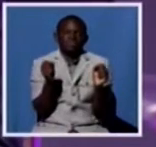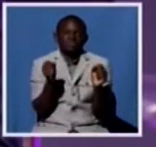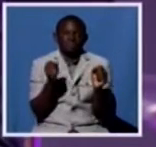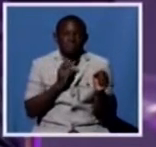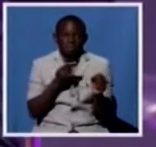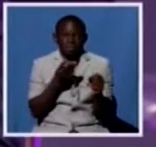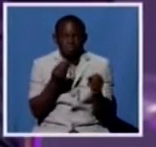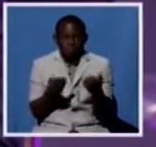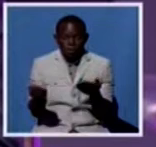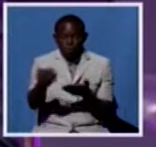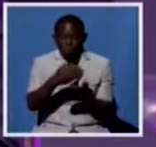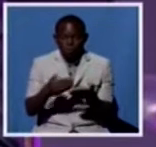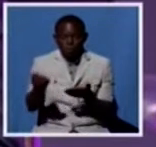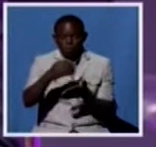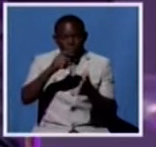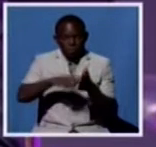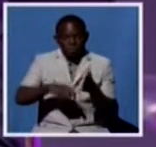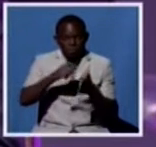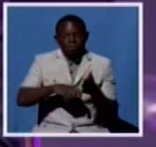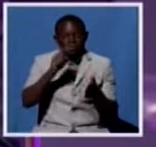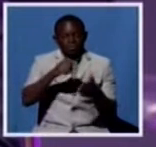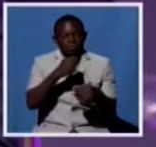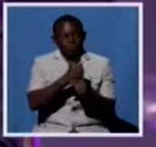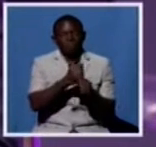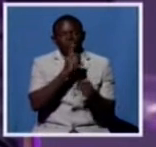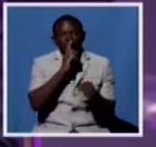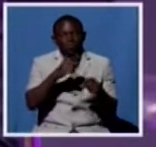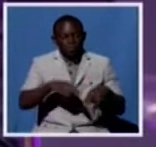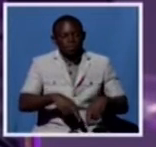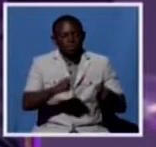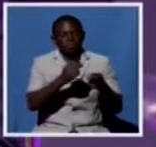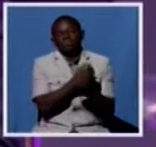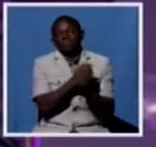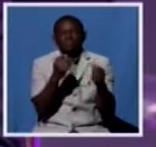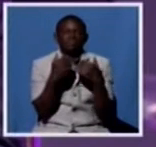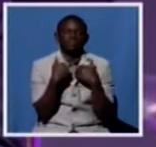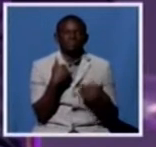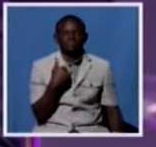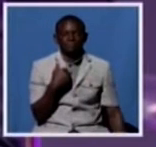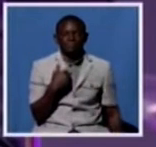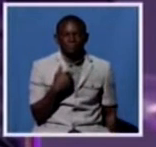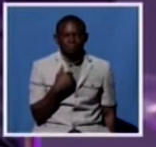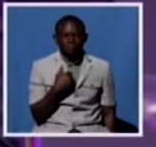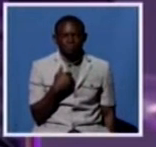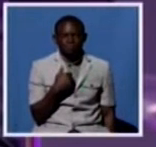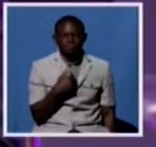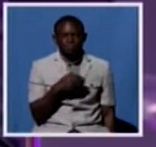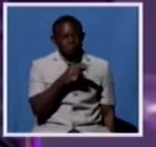have to ensure that some road safety activities are also undertaken. We got a loan from